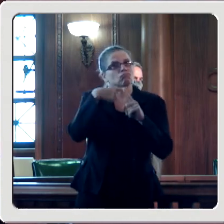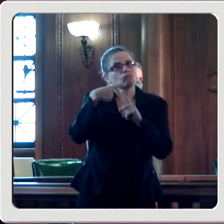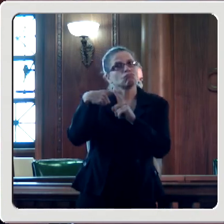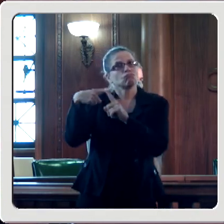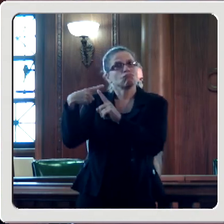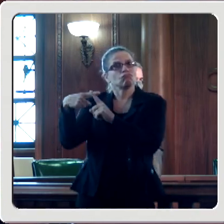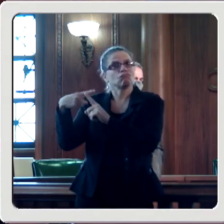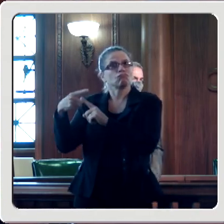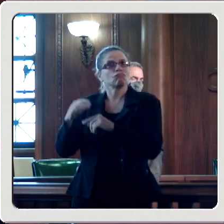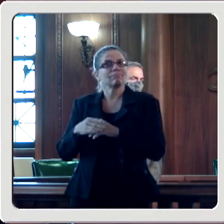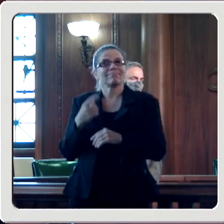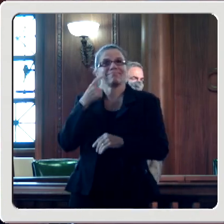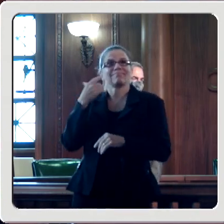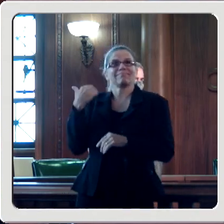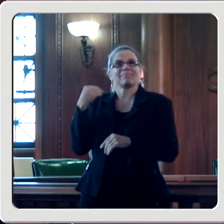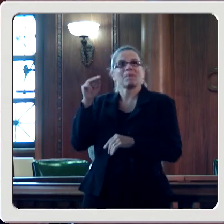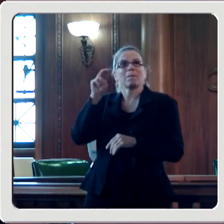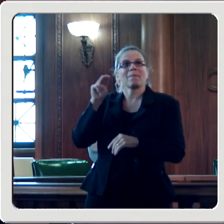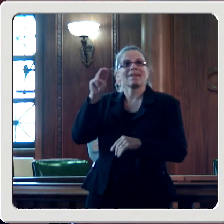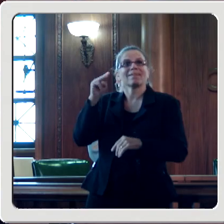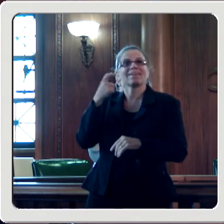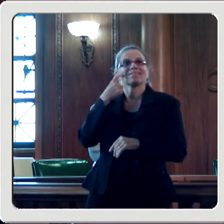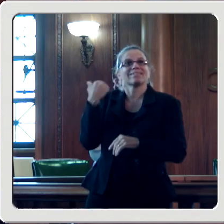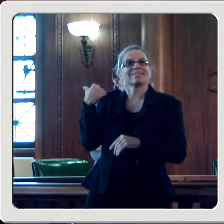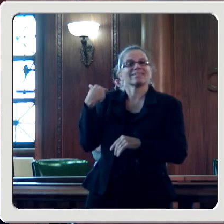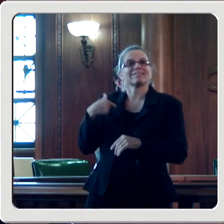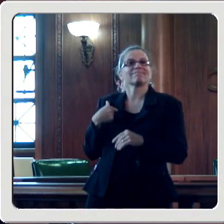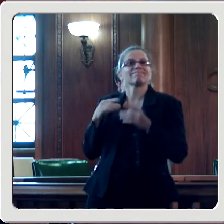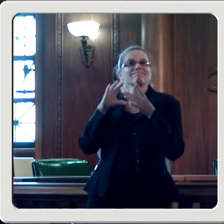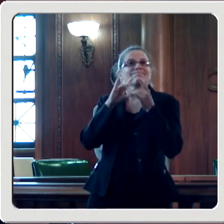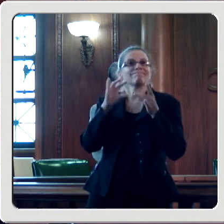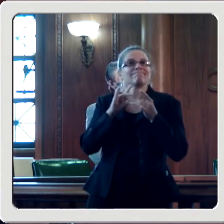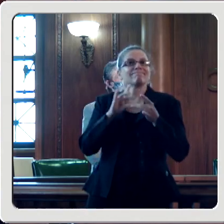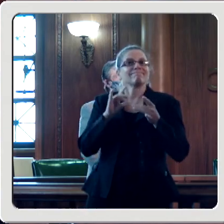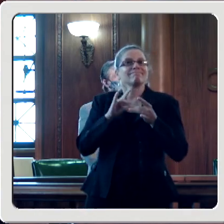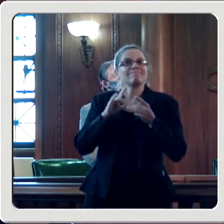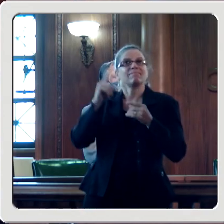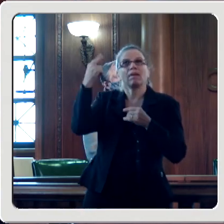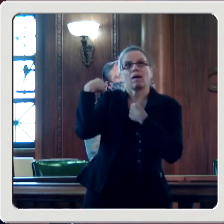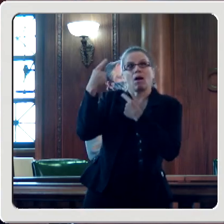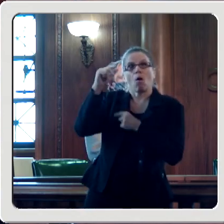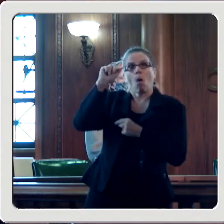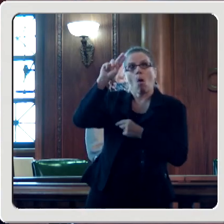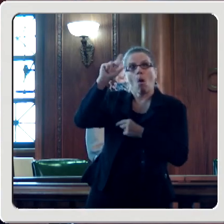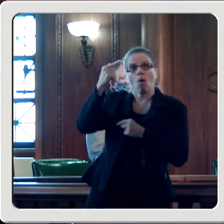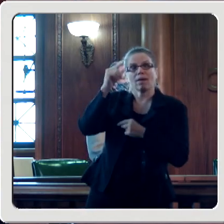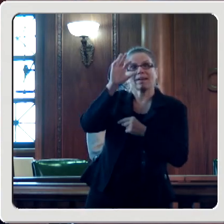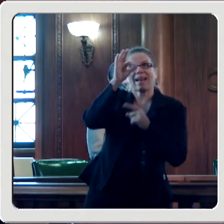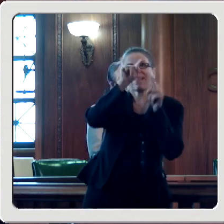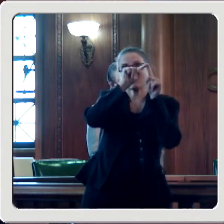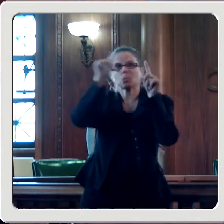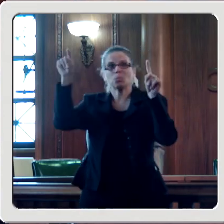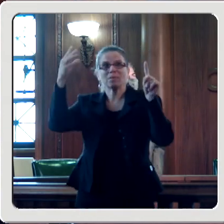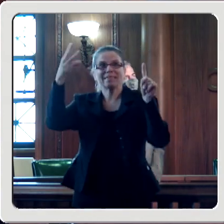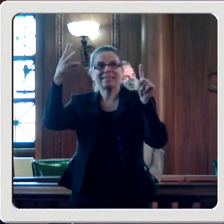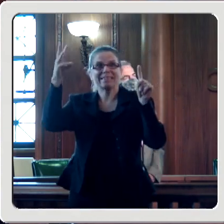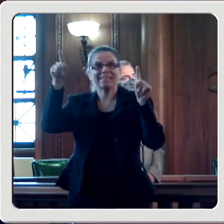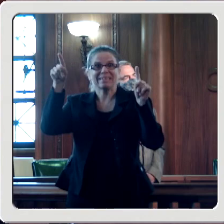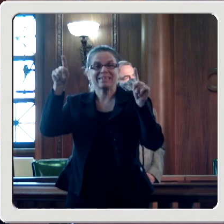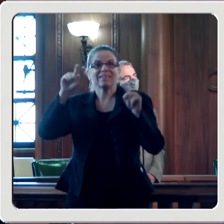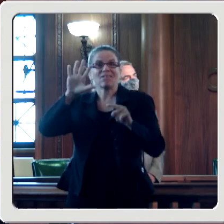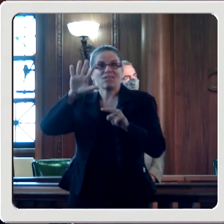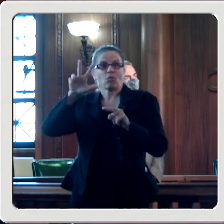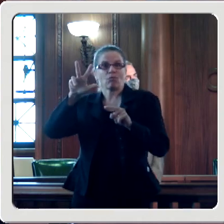I reported that from August 9th to August 16th, there were 53 positive cases.